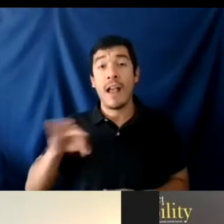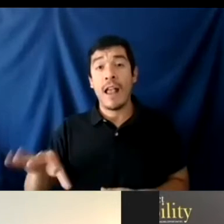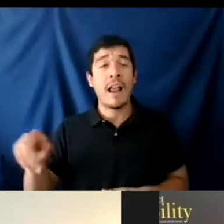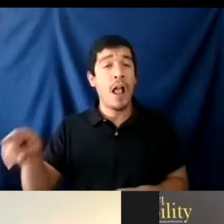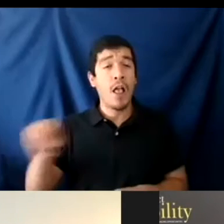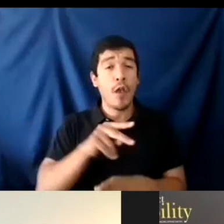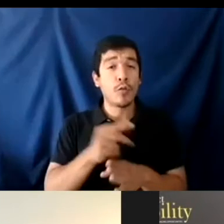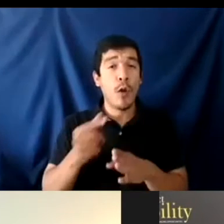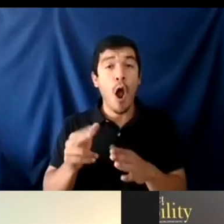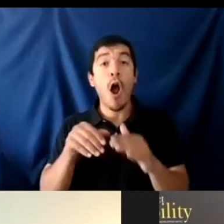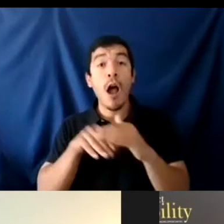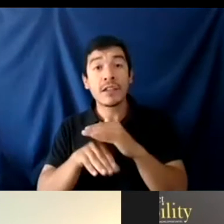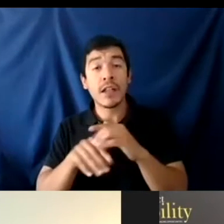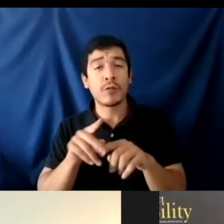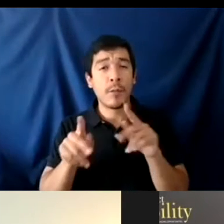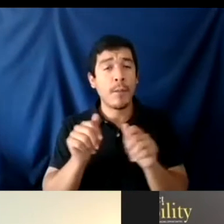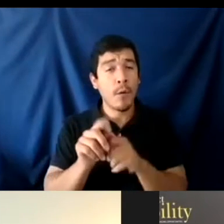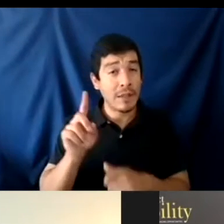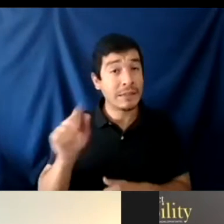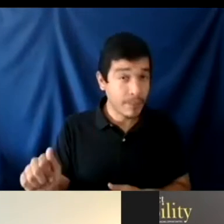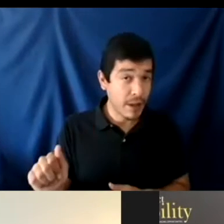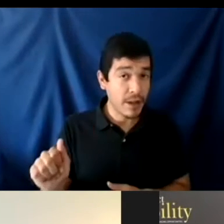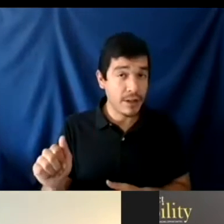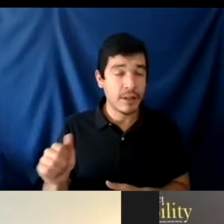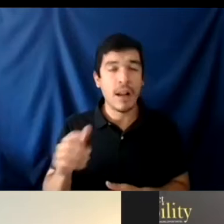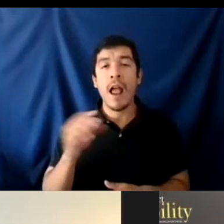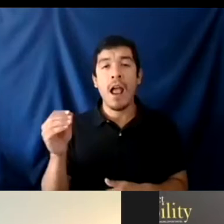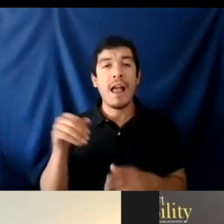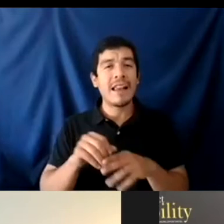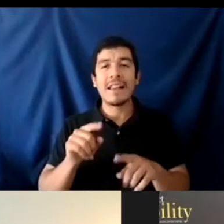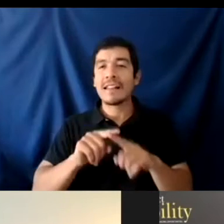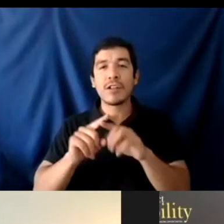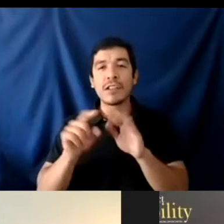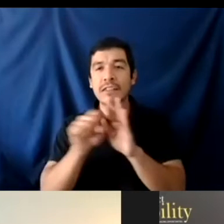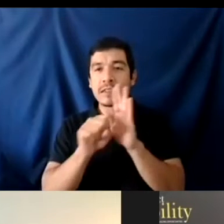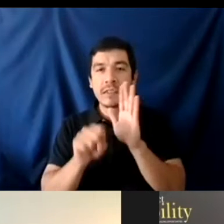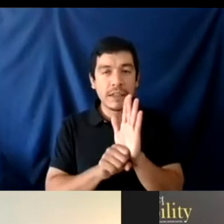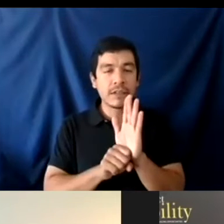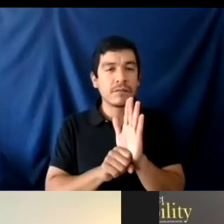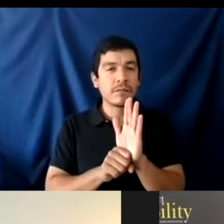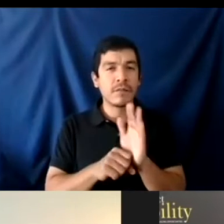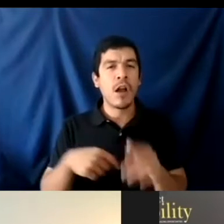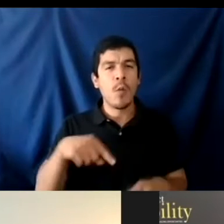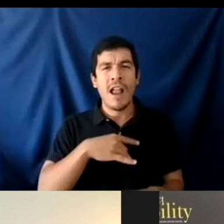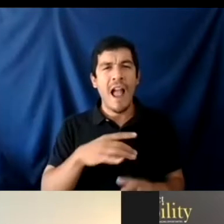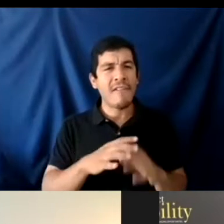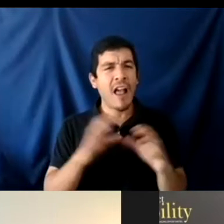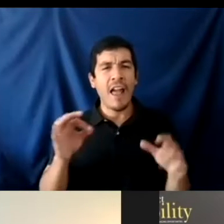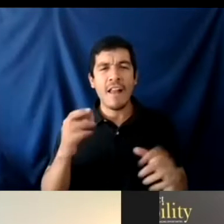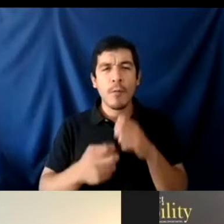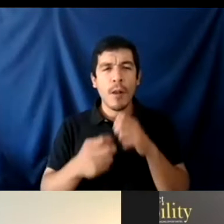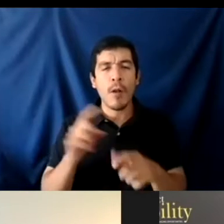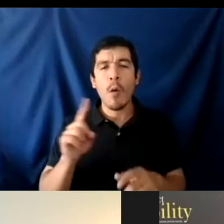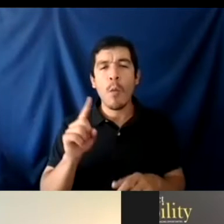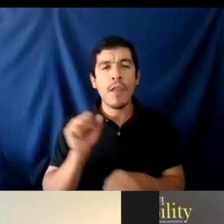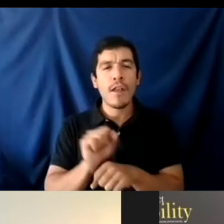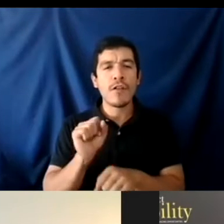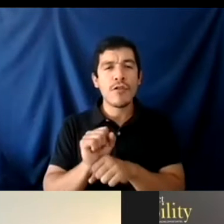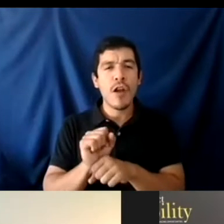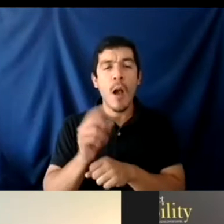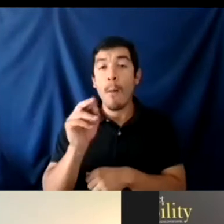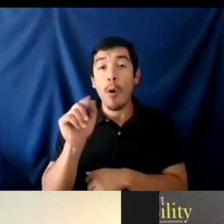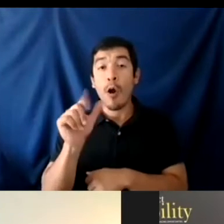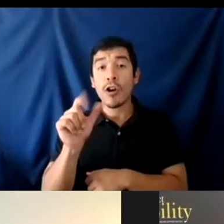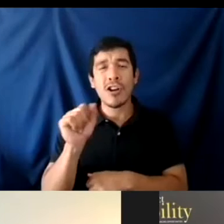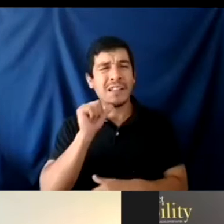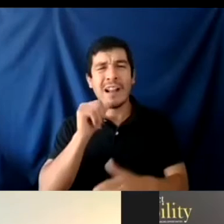programs are accessible to people with disabilities. In various states, there were a lot of issues where the job portals were not even